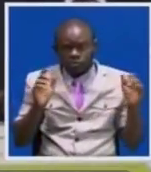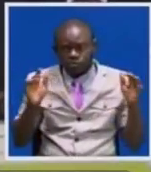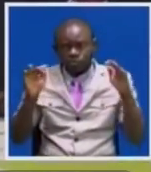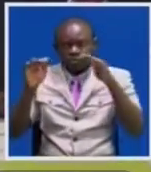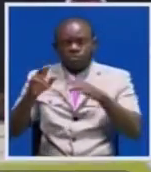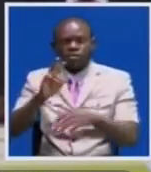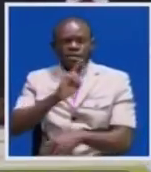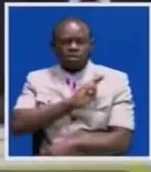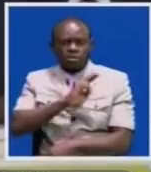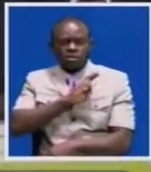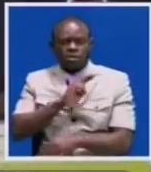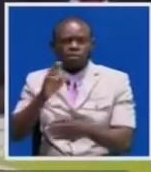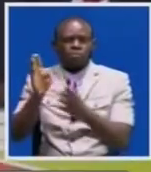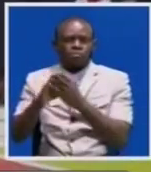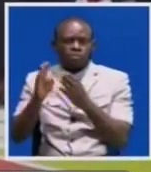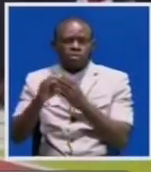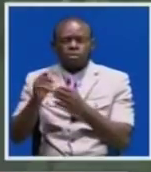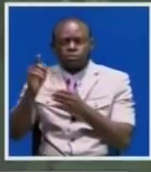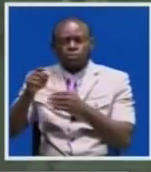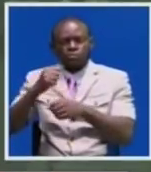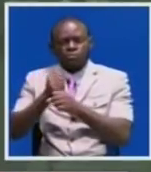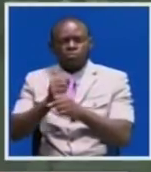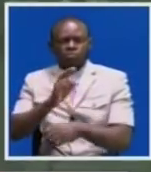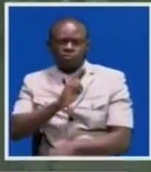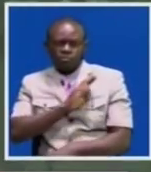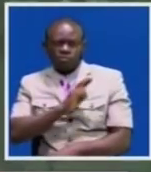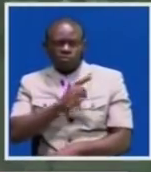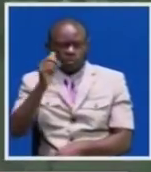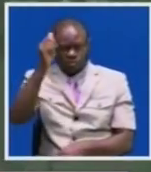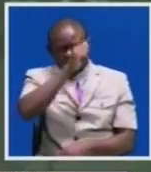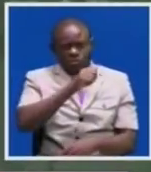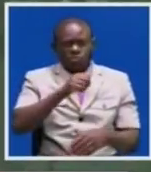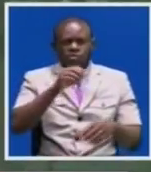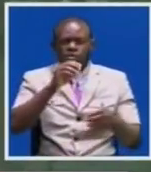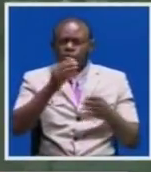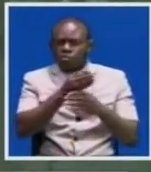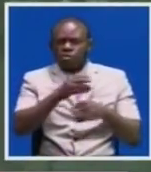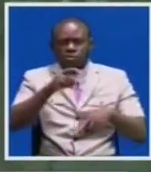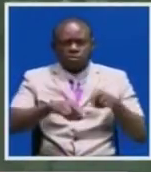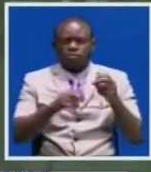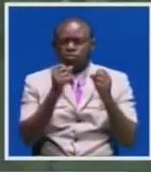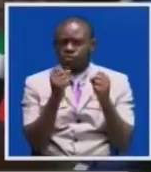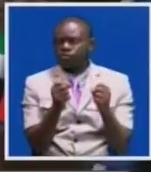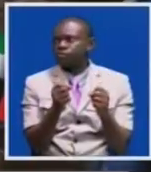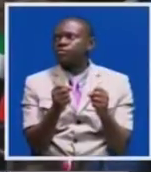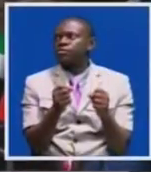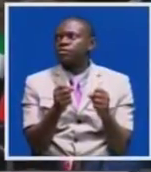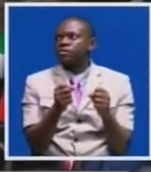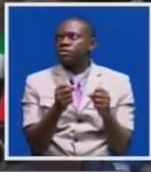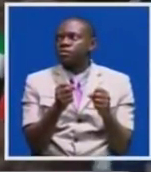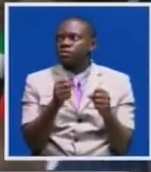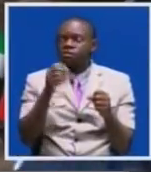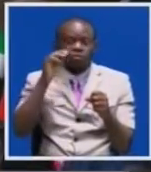relations between Russia and the African continent. President Edgar Lungu was represented at the summit by Foreign Affairs